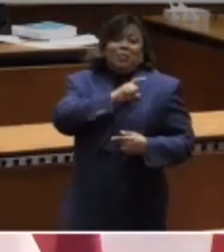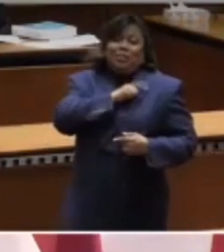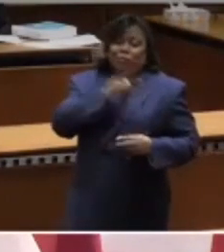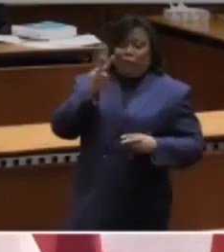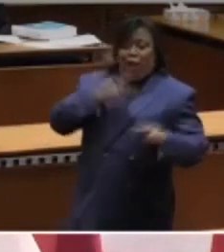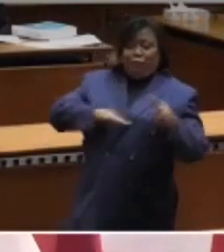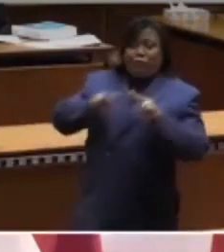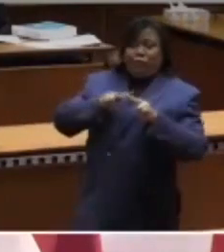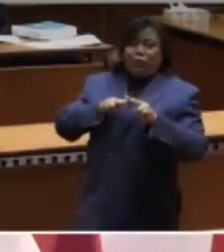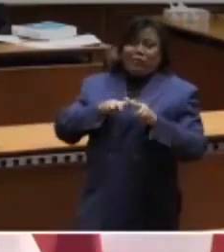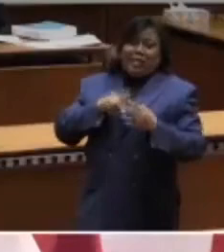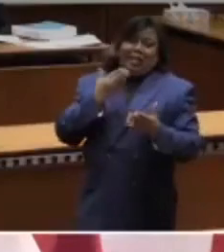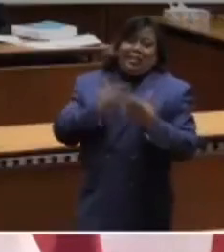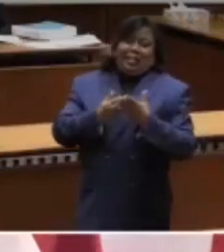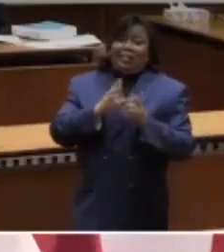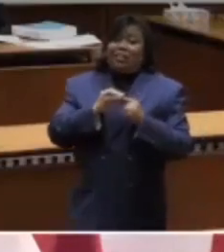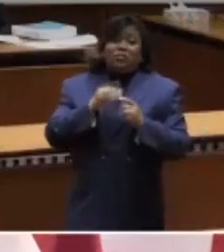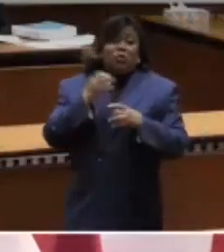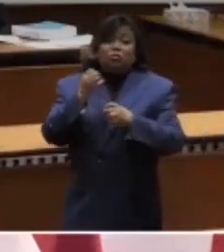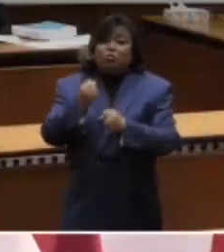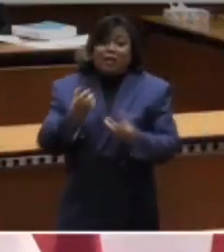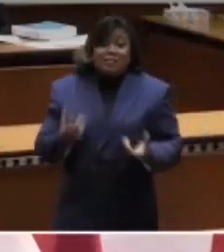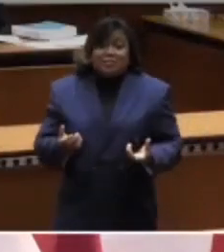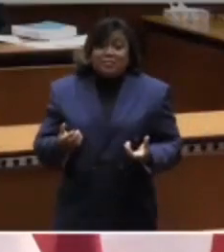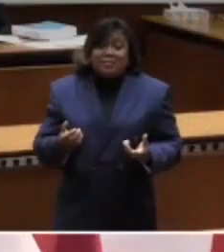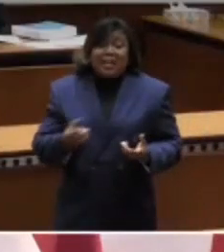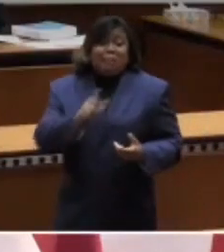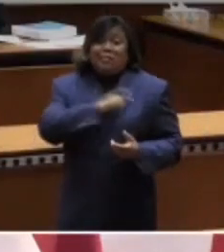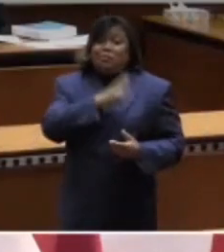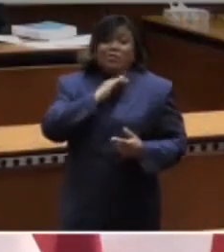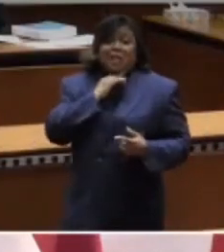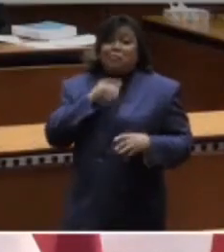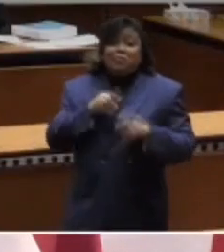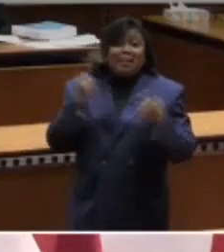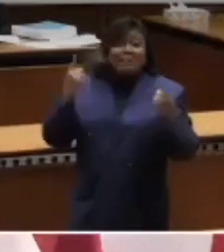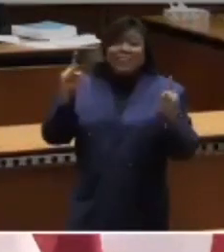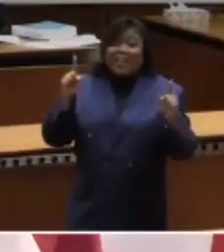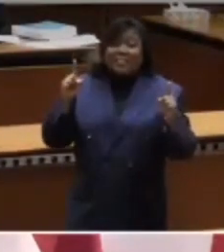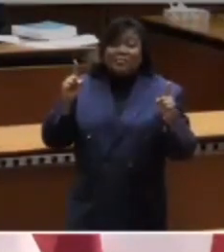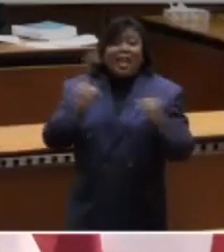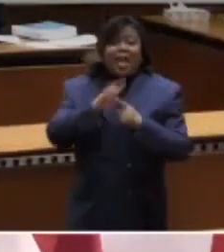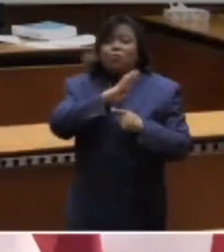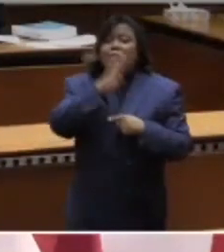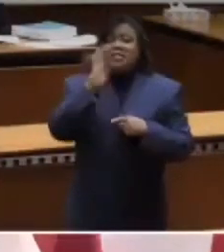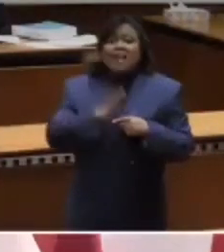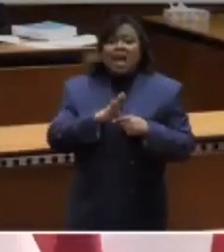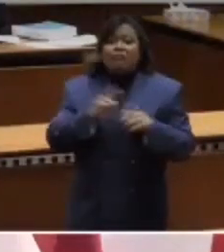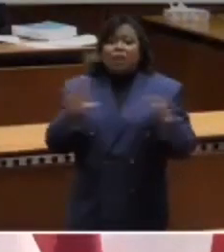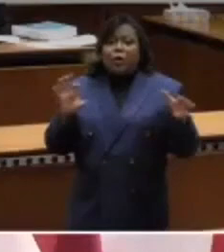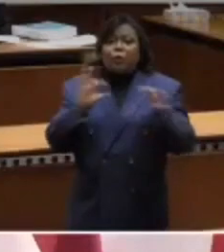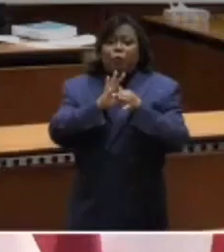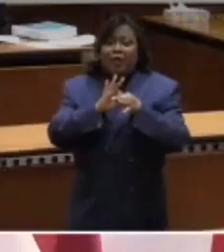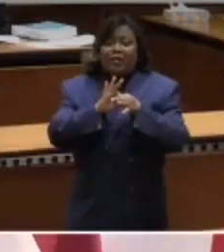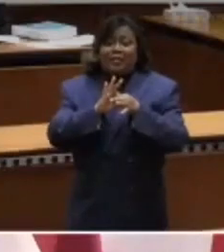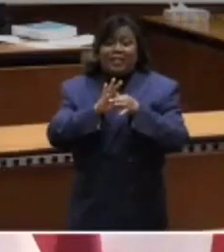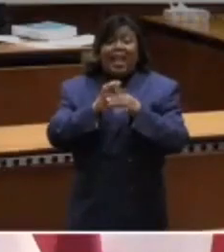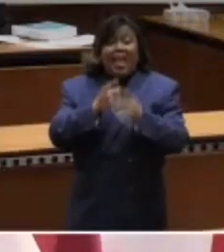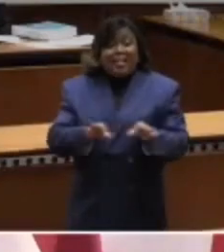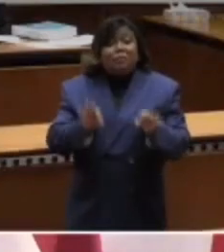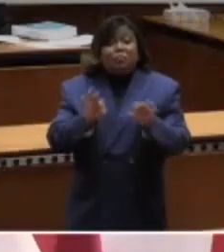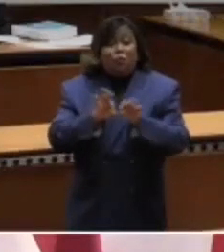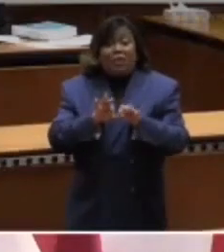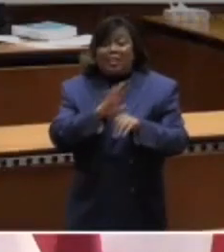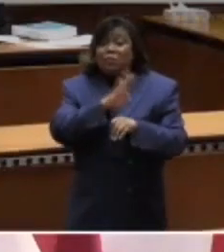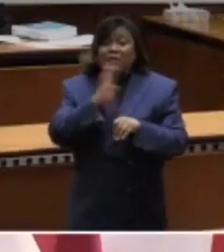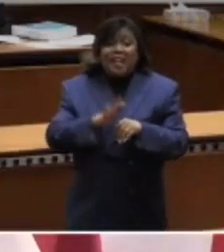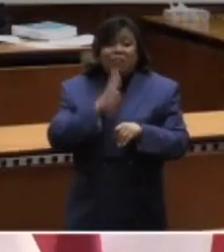viewed as legitimate, there is no trust. Police will never be effective, and they will never bridge the divide. And importantly,